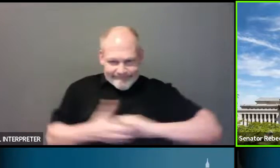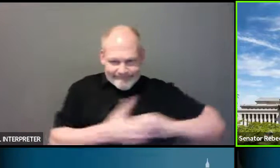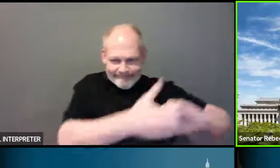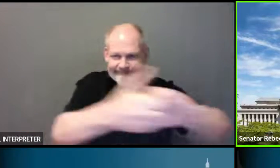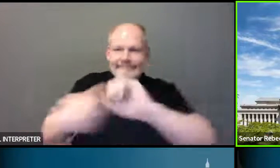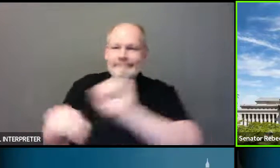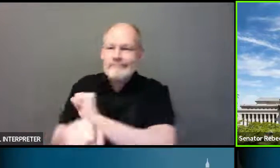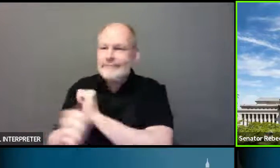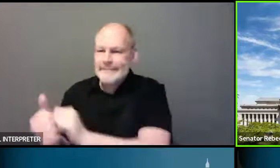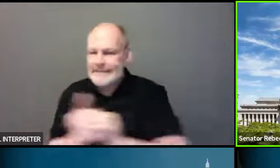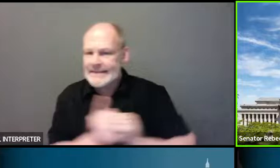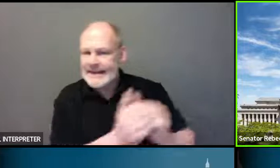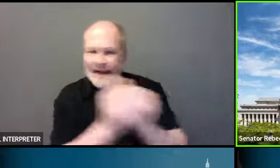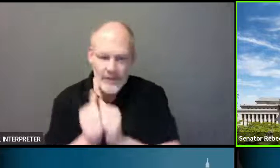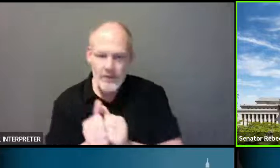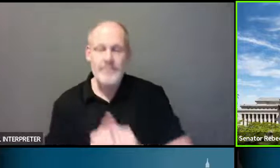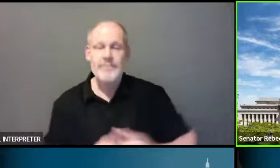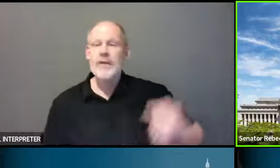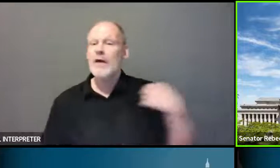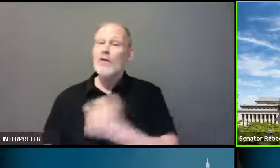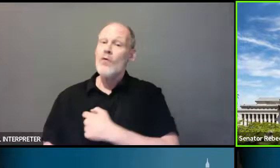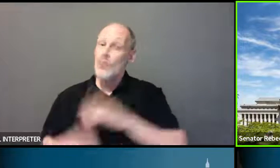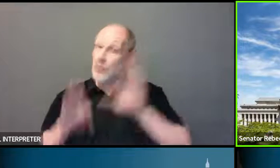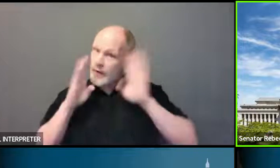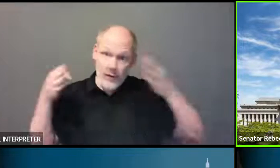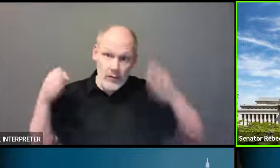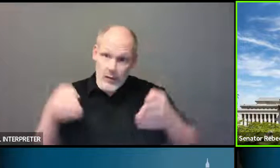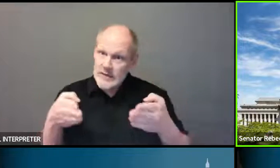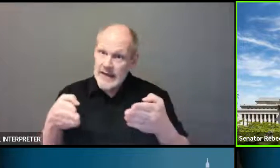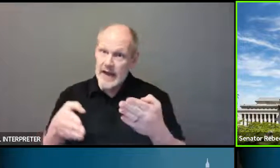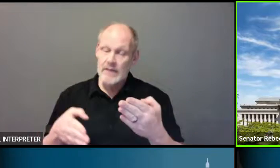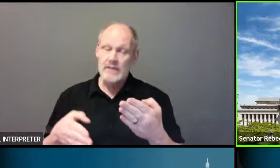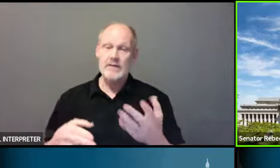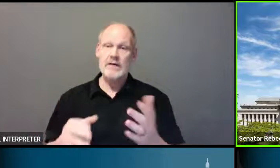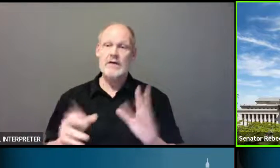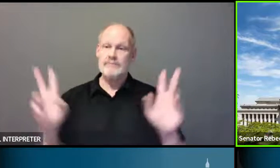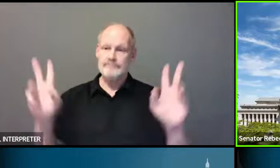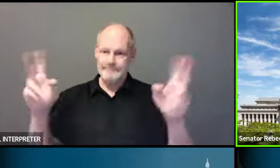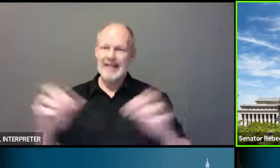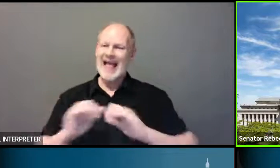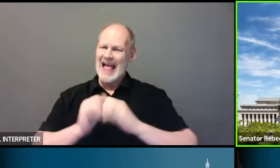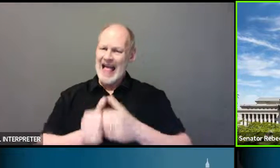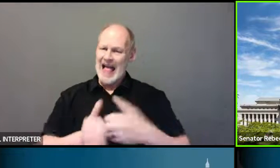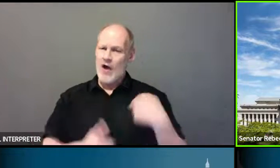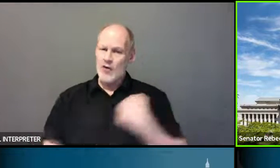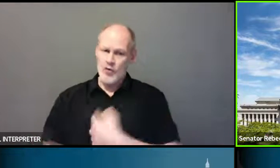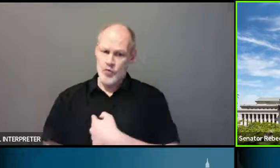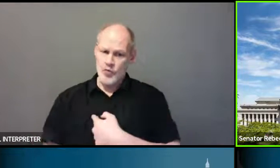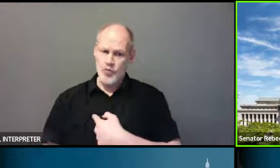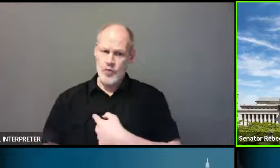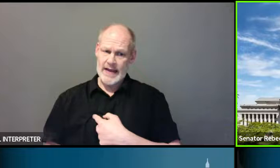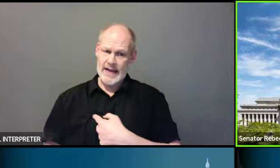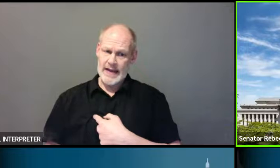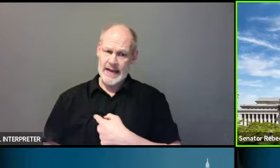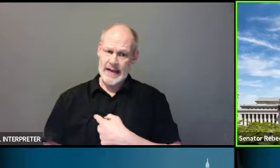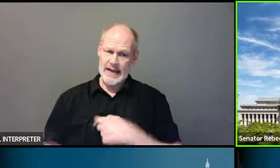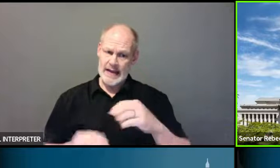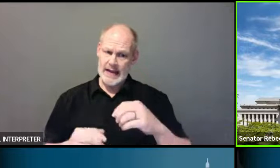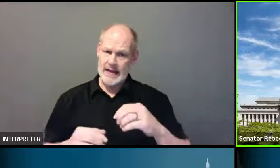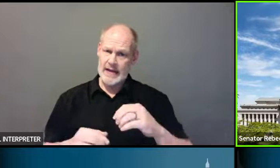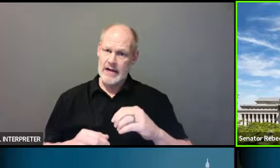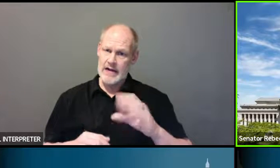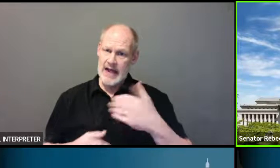we also got a proviso to look at how do we create and stand up relief fund, unemployment